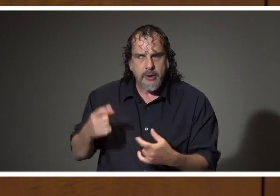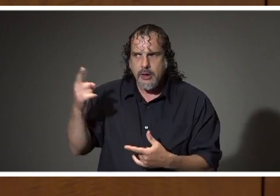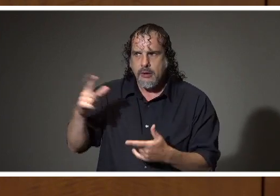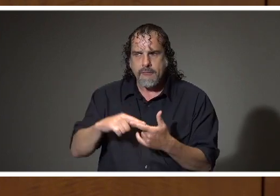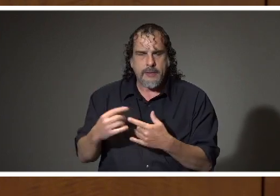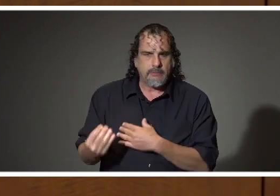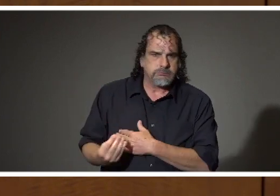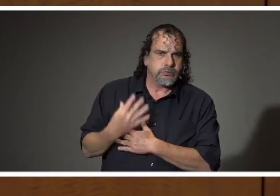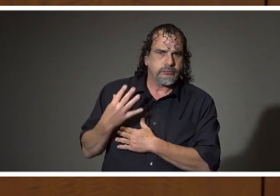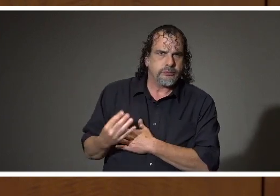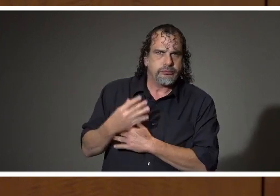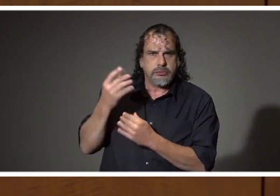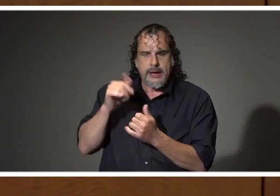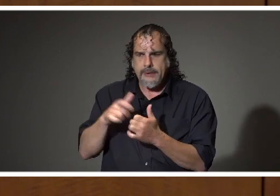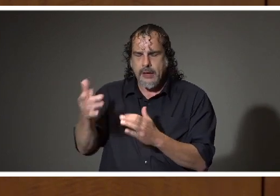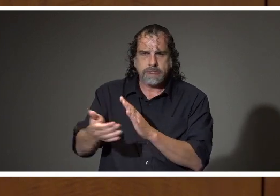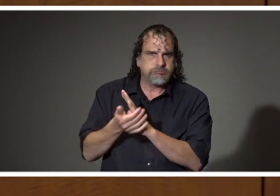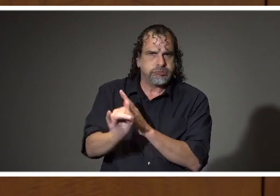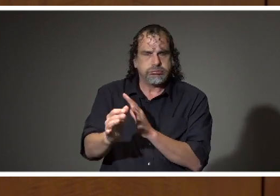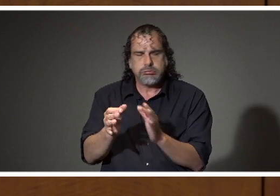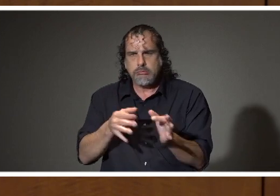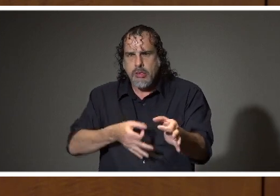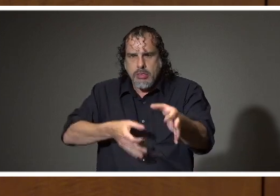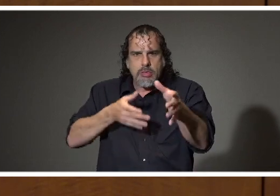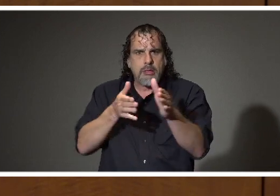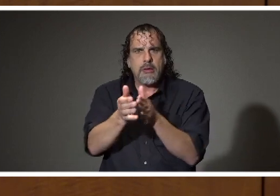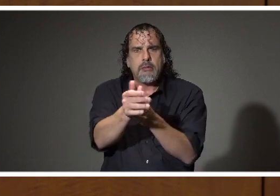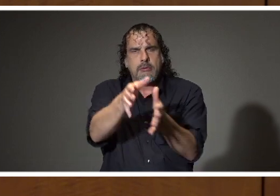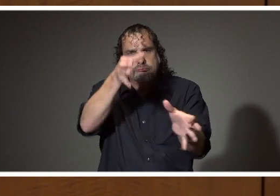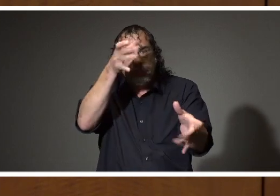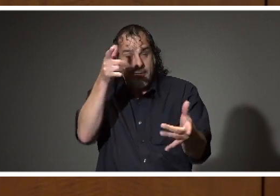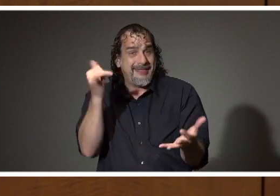counsel and for their expert leadership throughout this crisis.